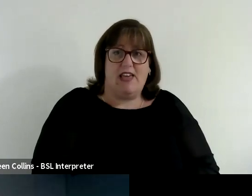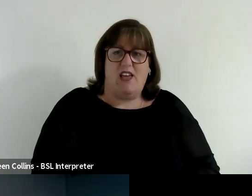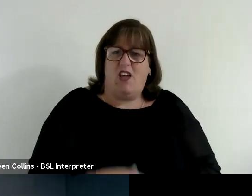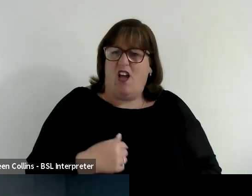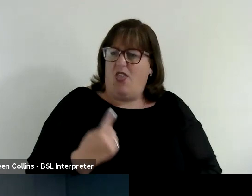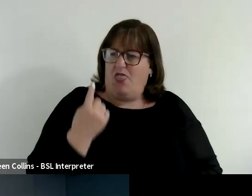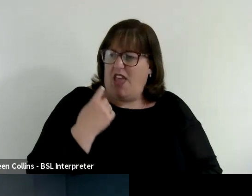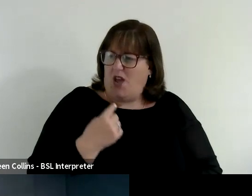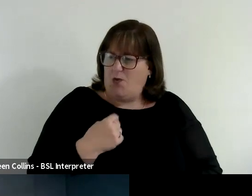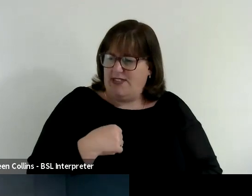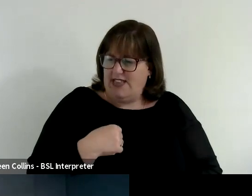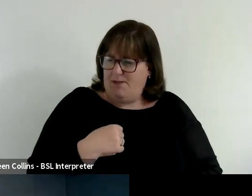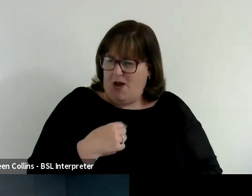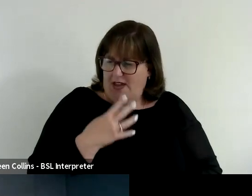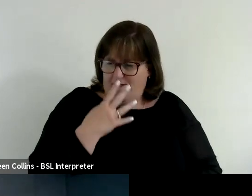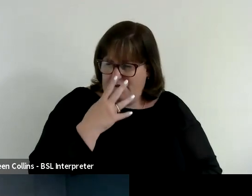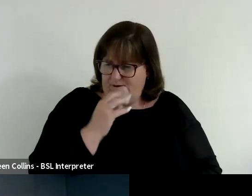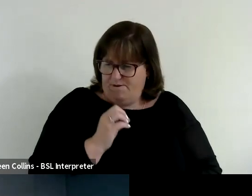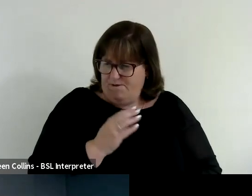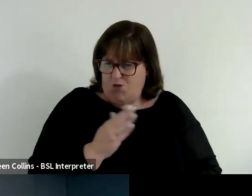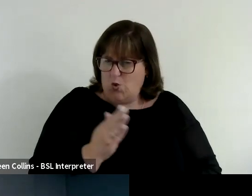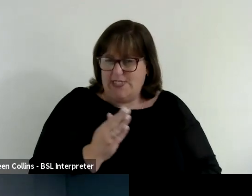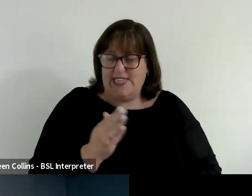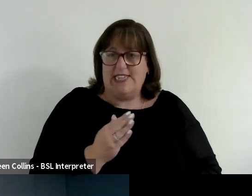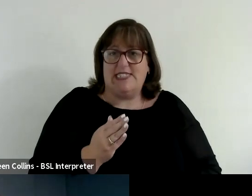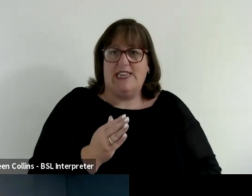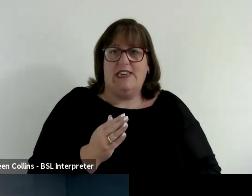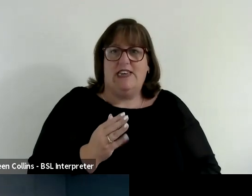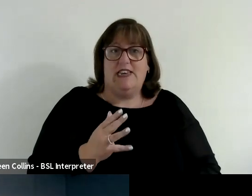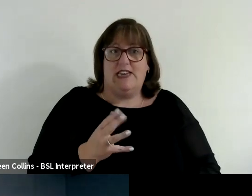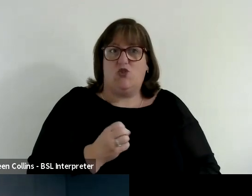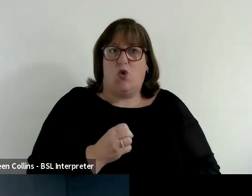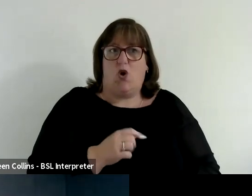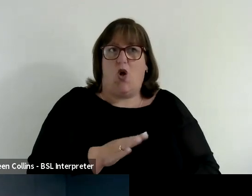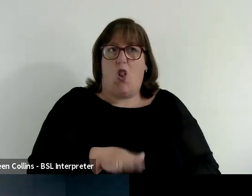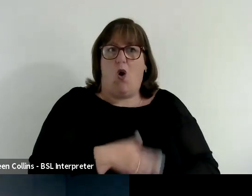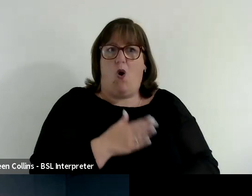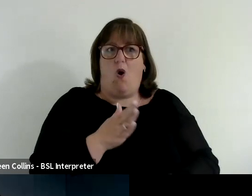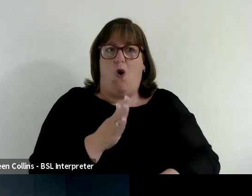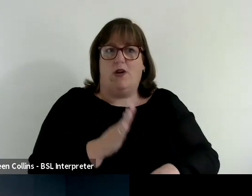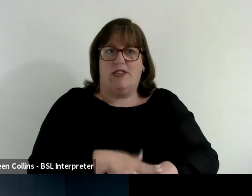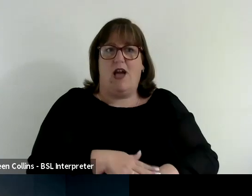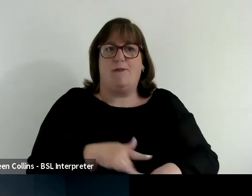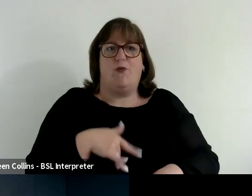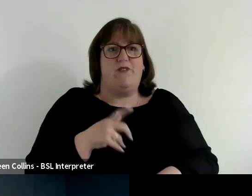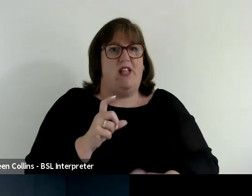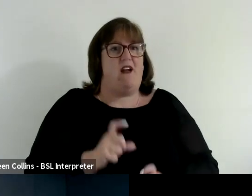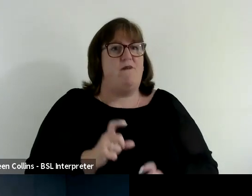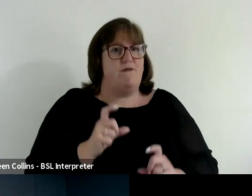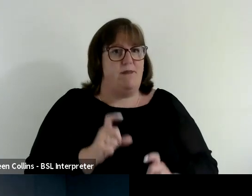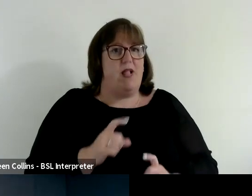40s when that happened. So it took me a very long time to feel comfortable talking about